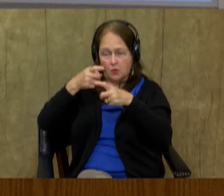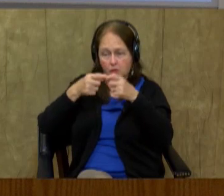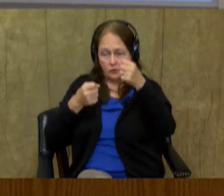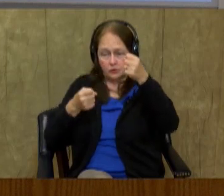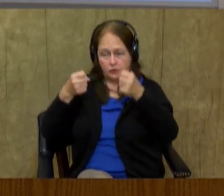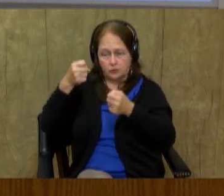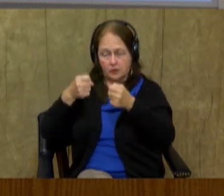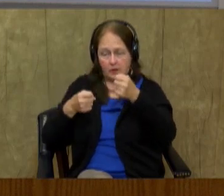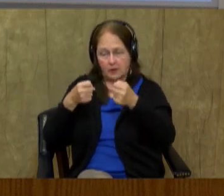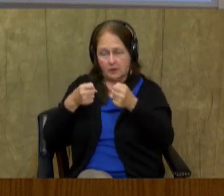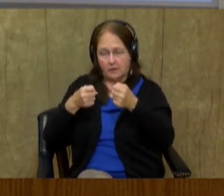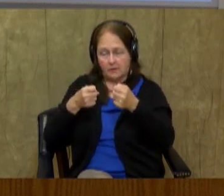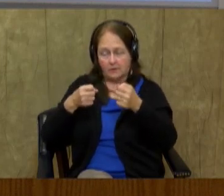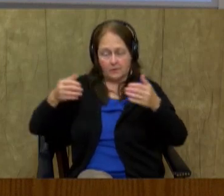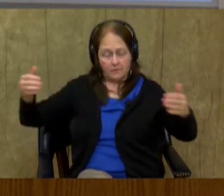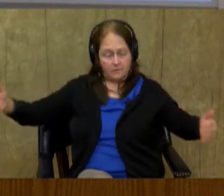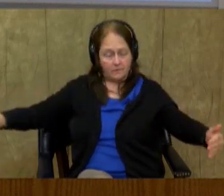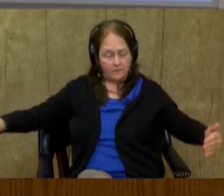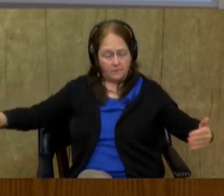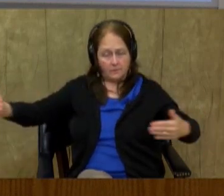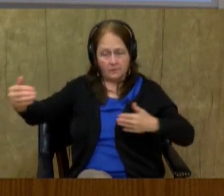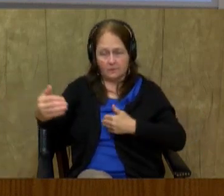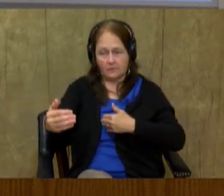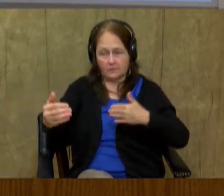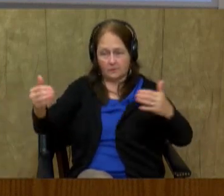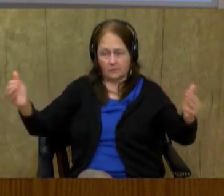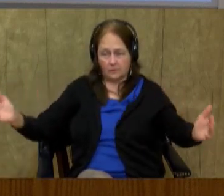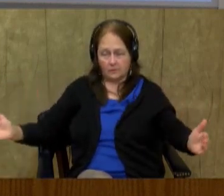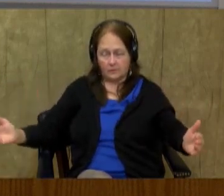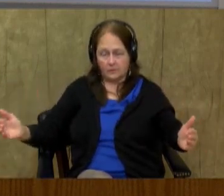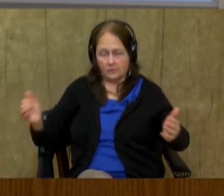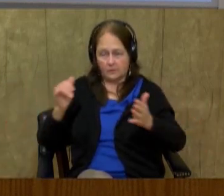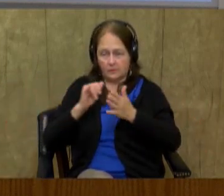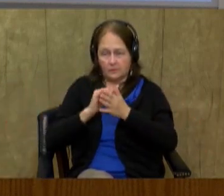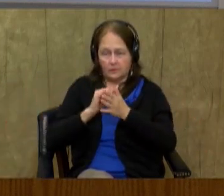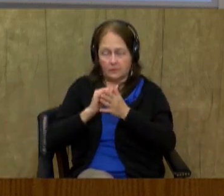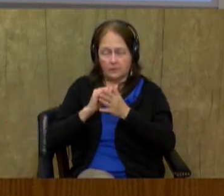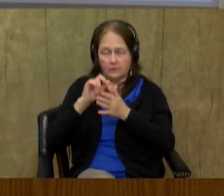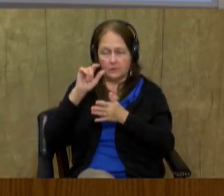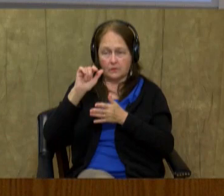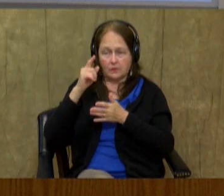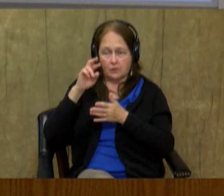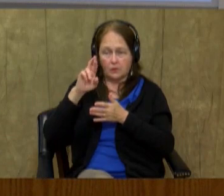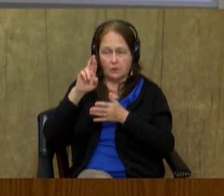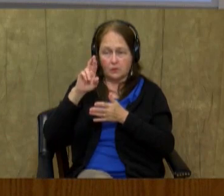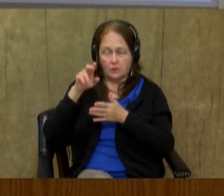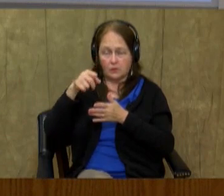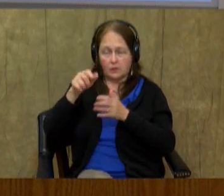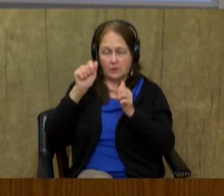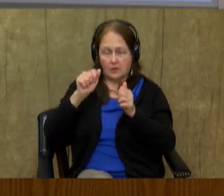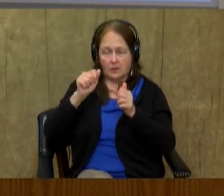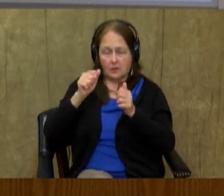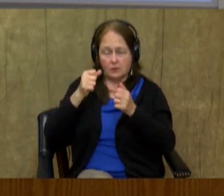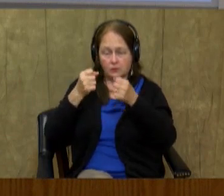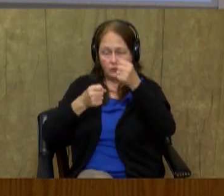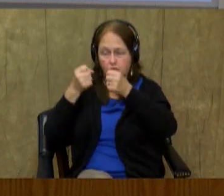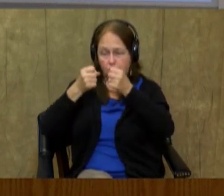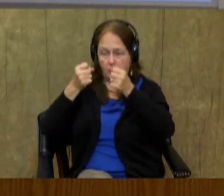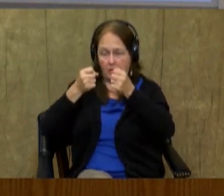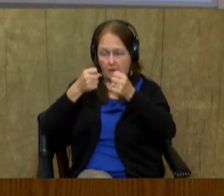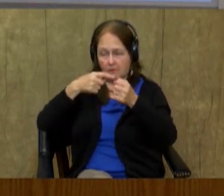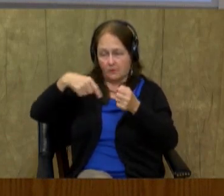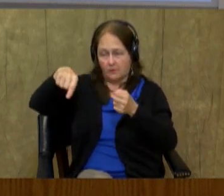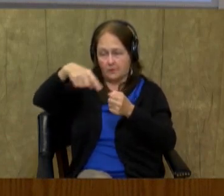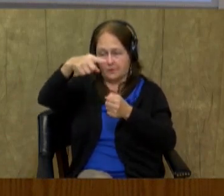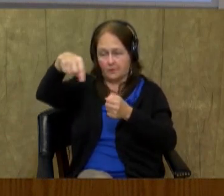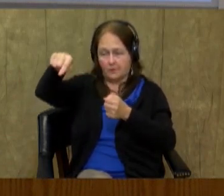maneuver and how much distance they could cover on each mission. With a Lunar Buggy, now they could drive around the moon and